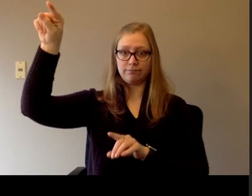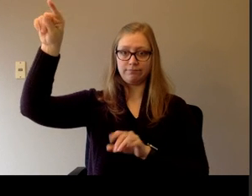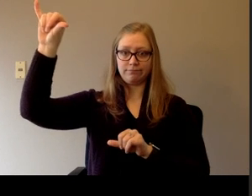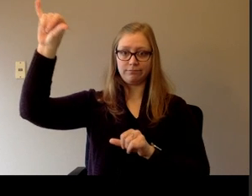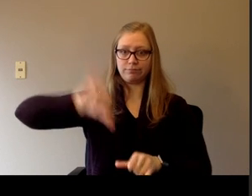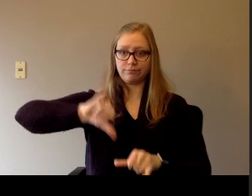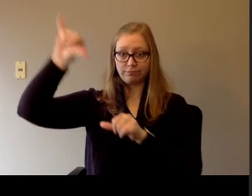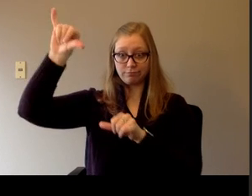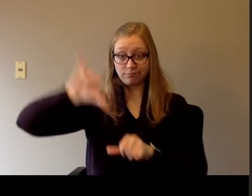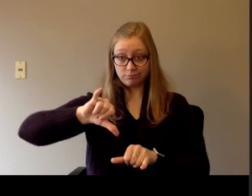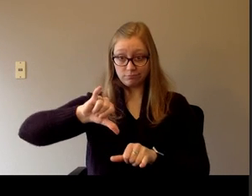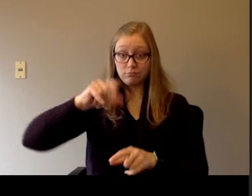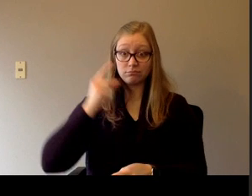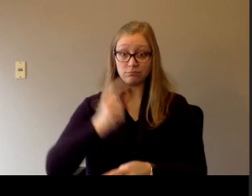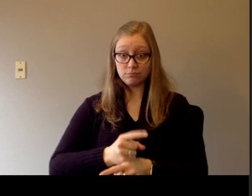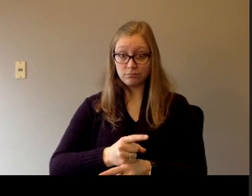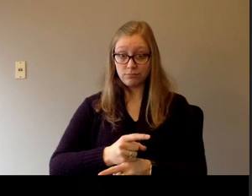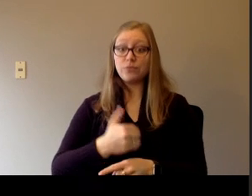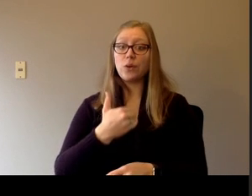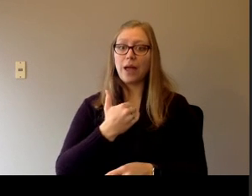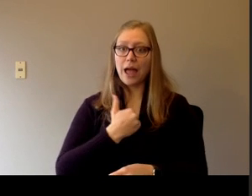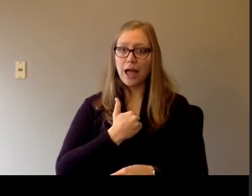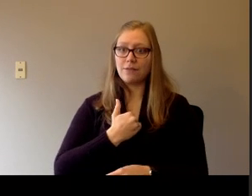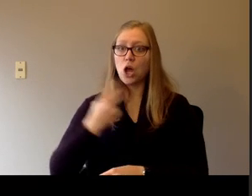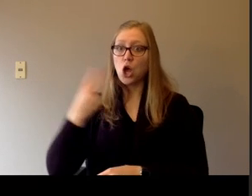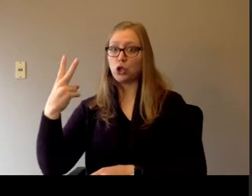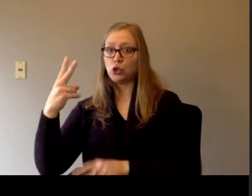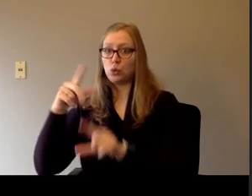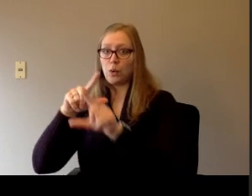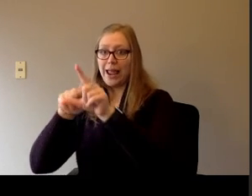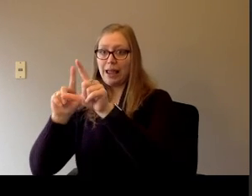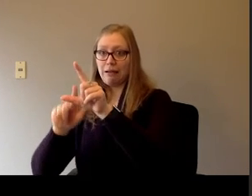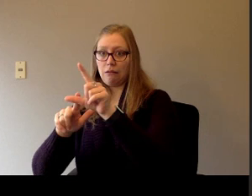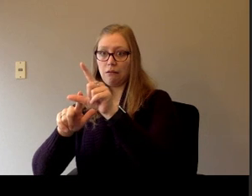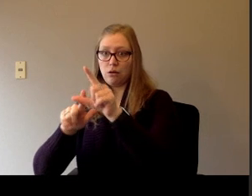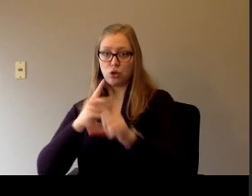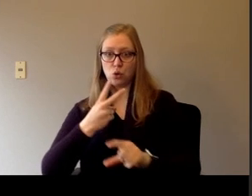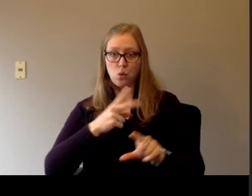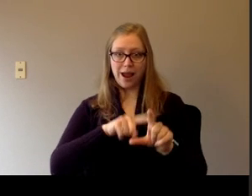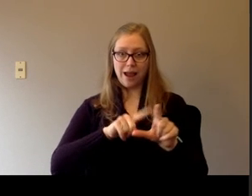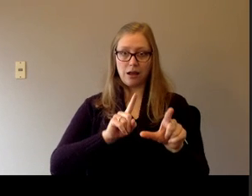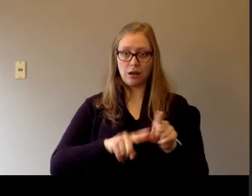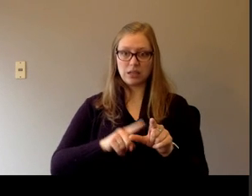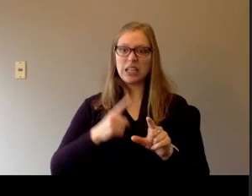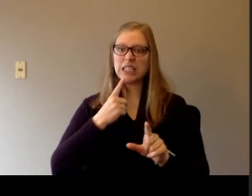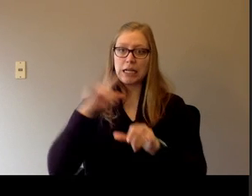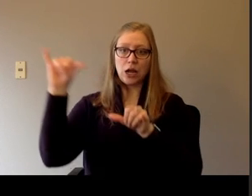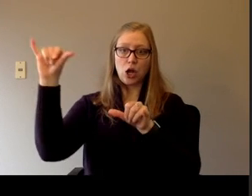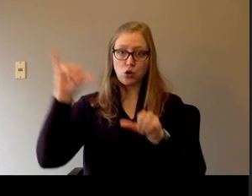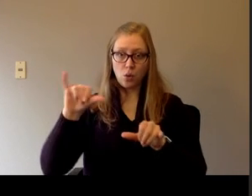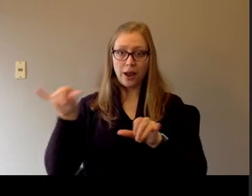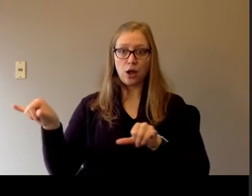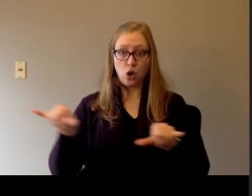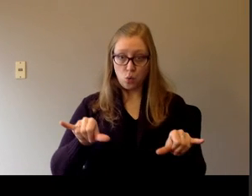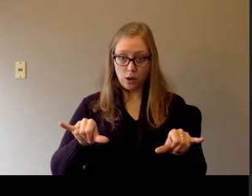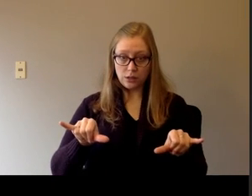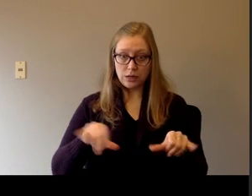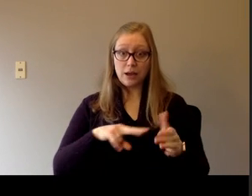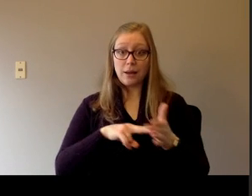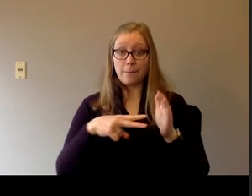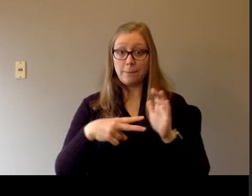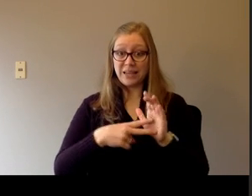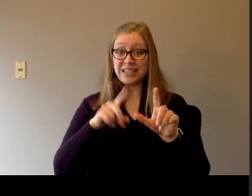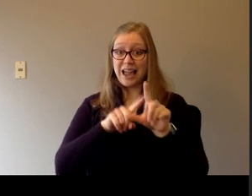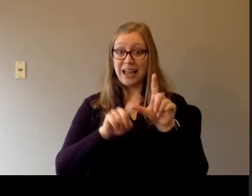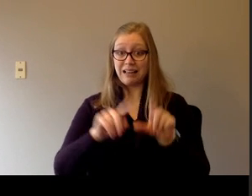two triangles that are congruent to each other. And so what that tells us is we know right away that the other angles,